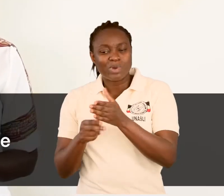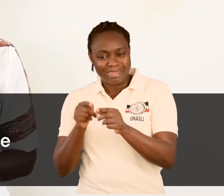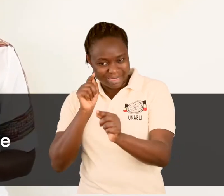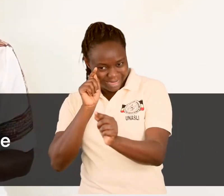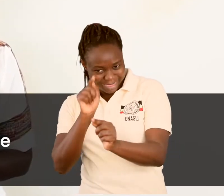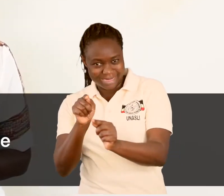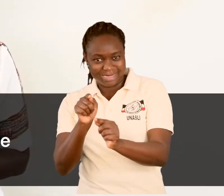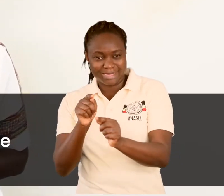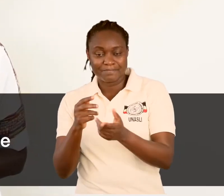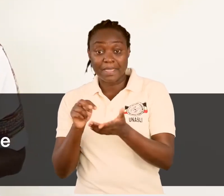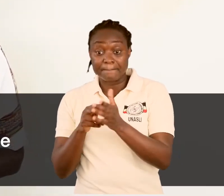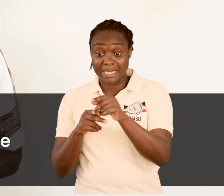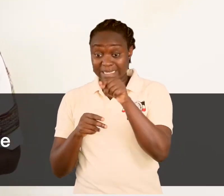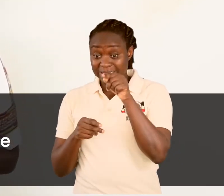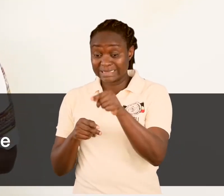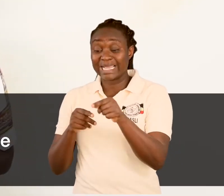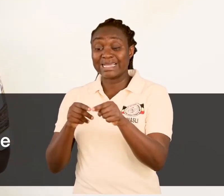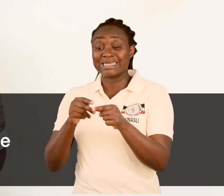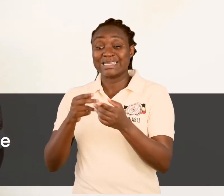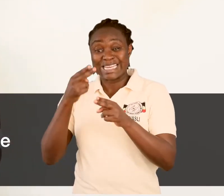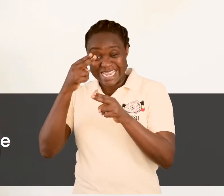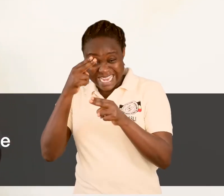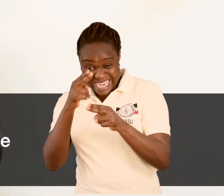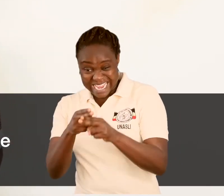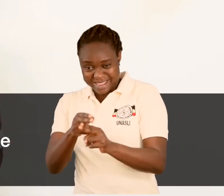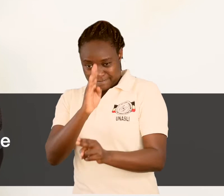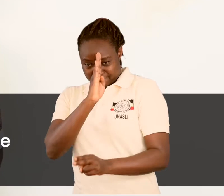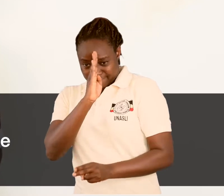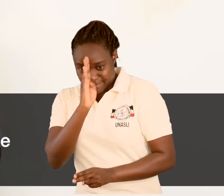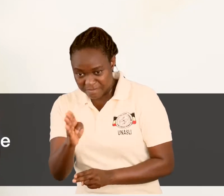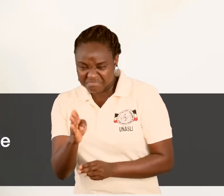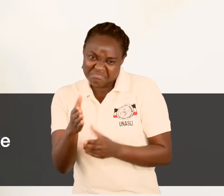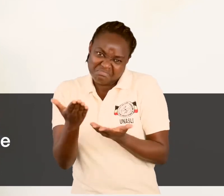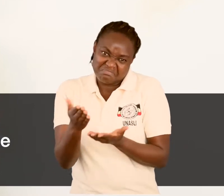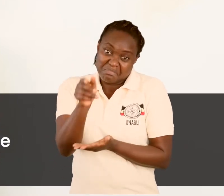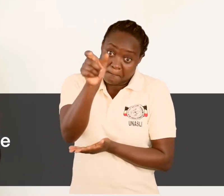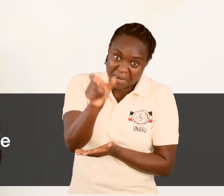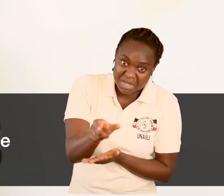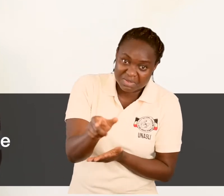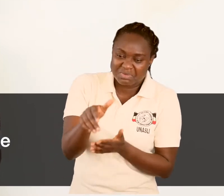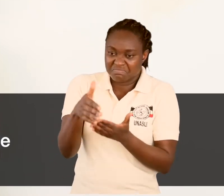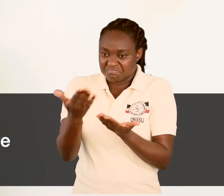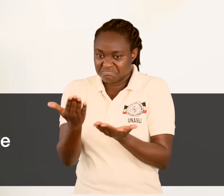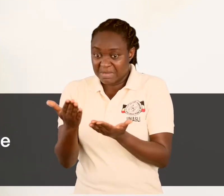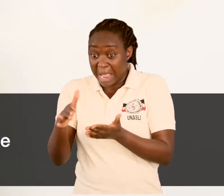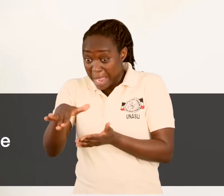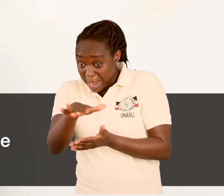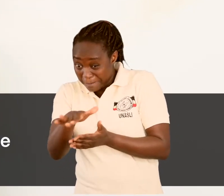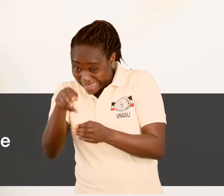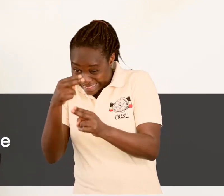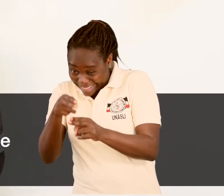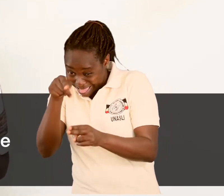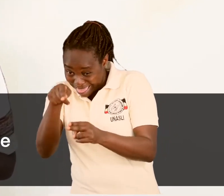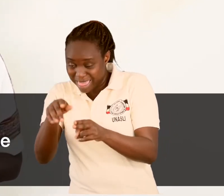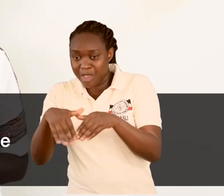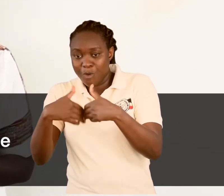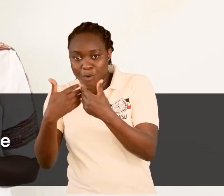A proper noun is a specific name of a person, a place, or a